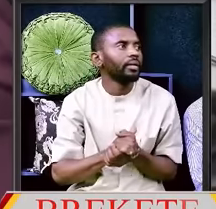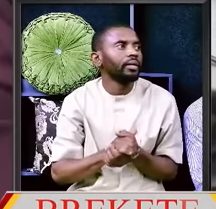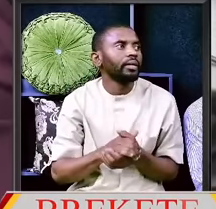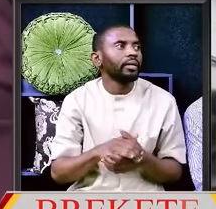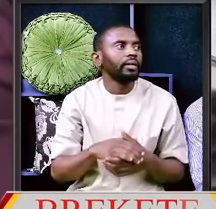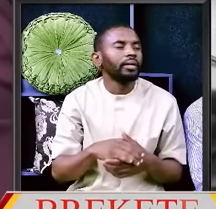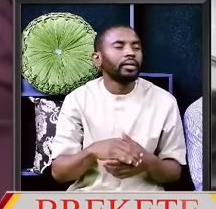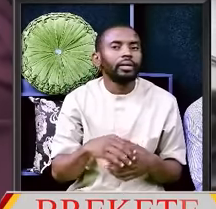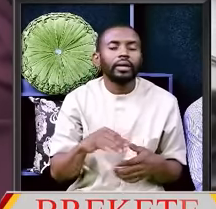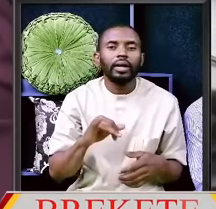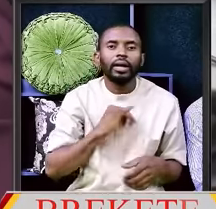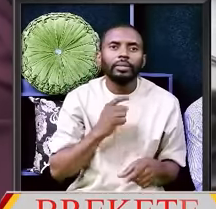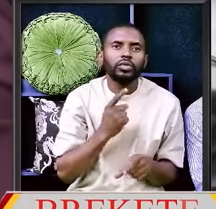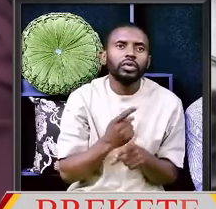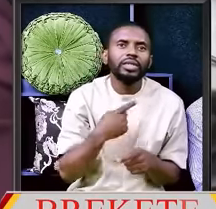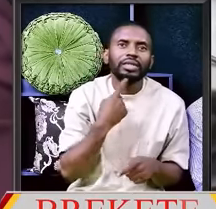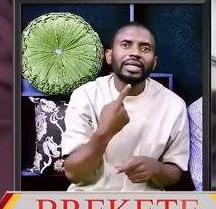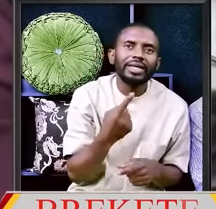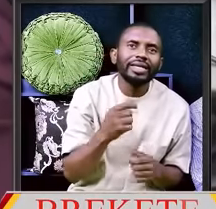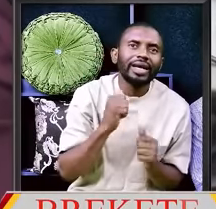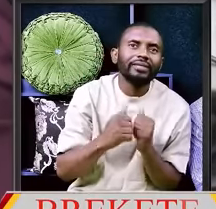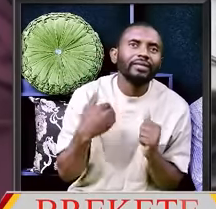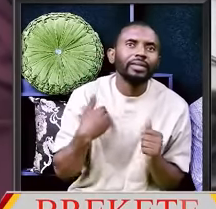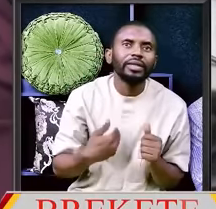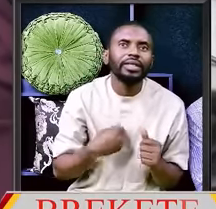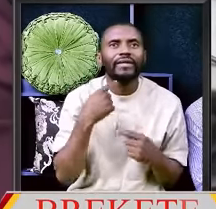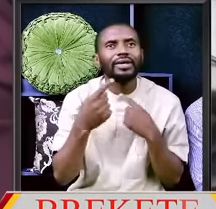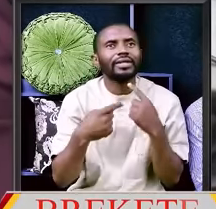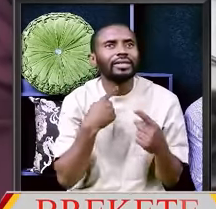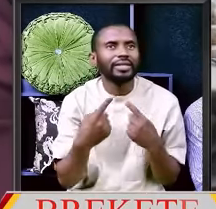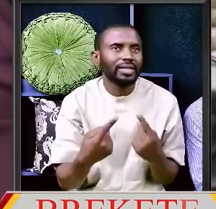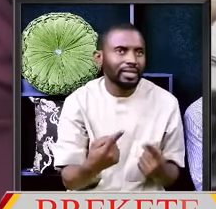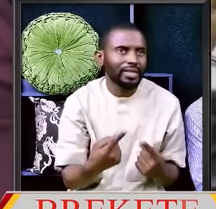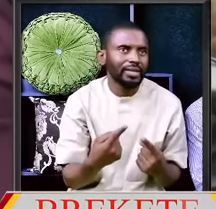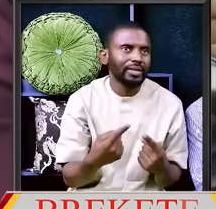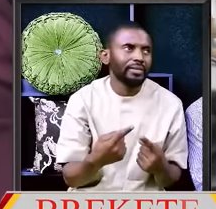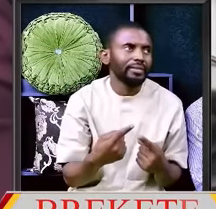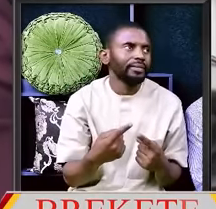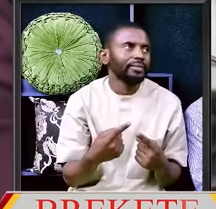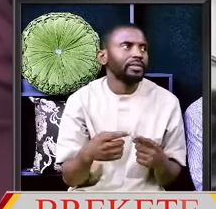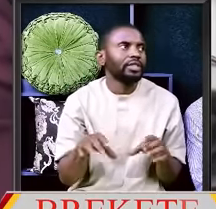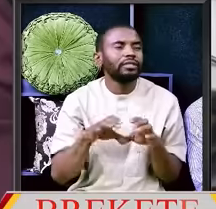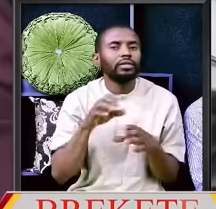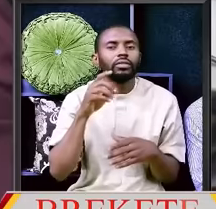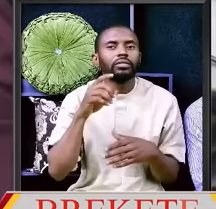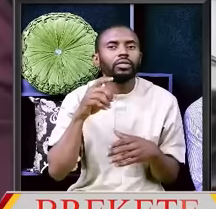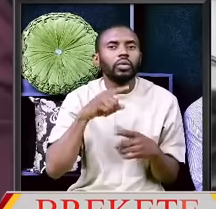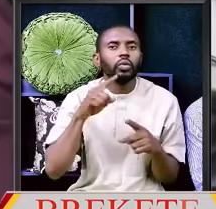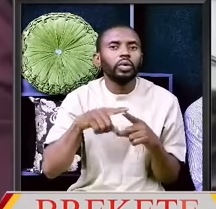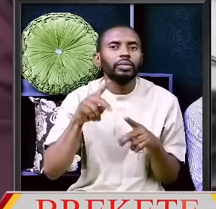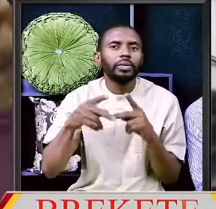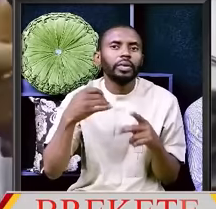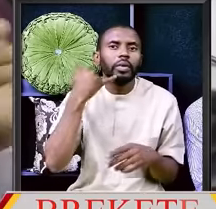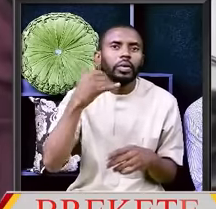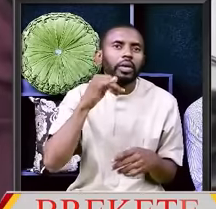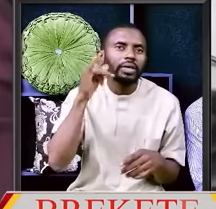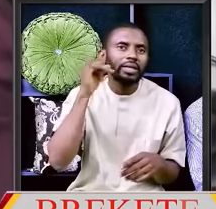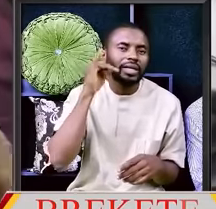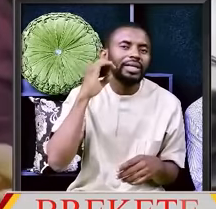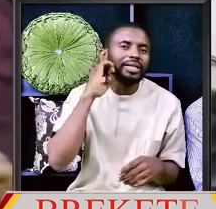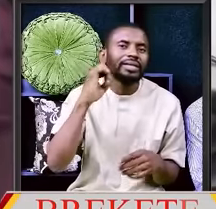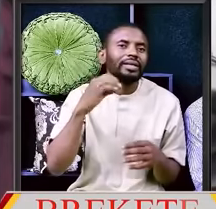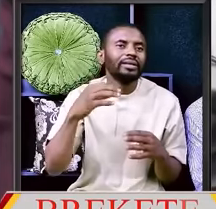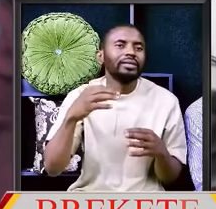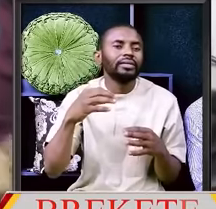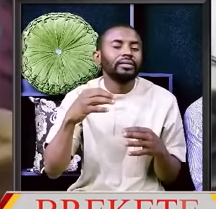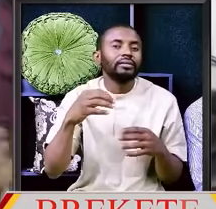saying, everybody has been saying, even the what his name called yesterday, said everything that he has to say about what